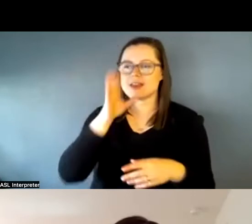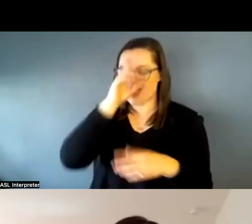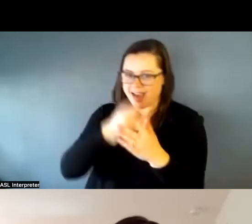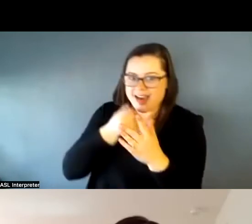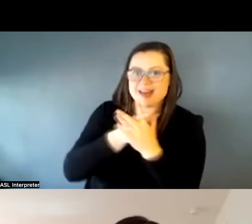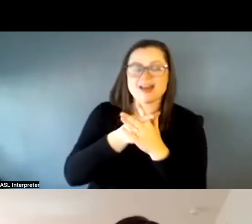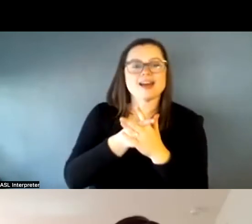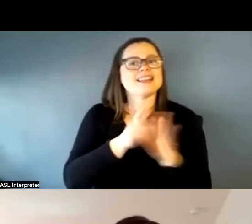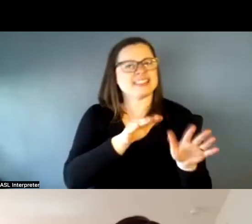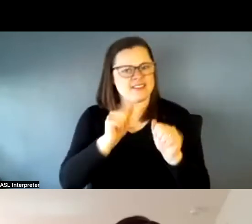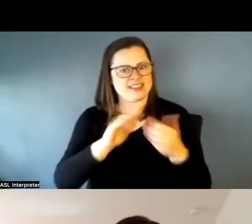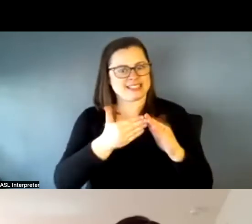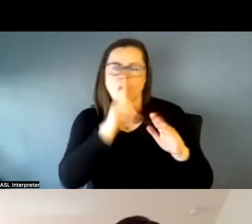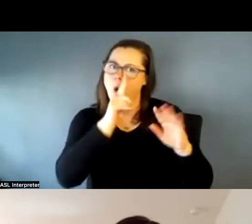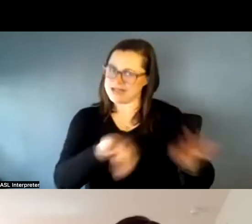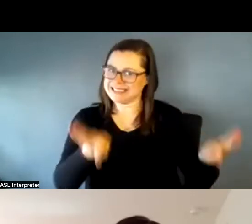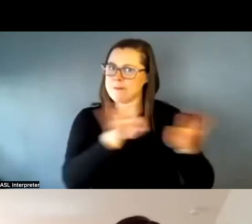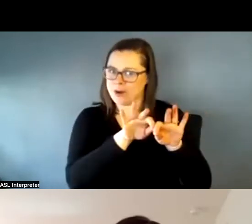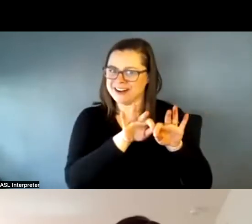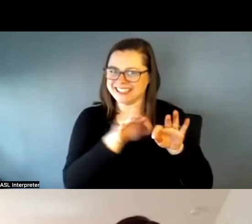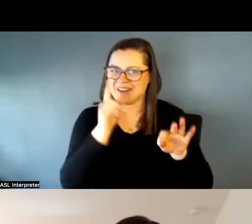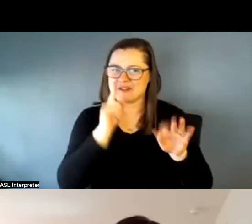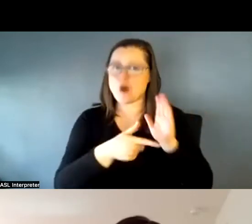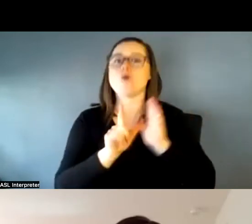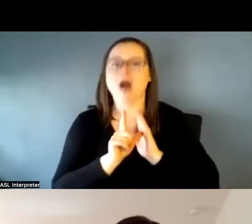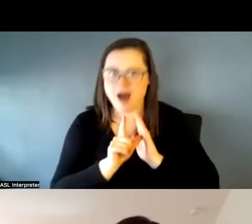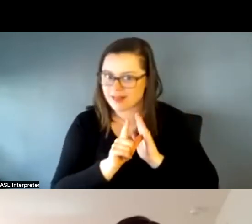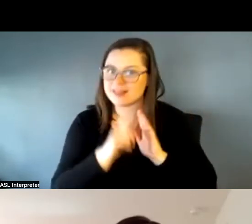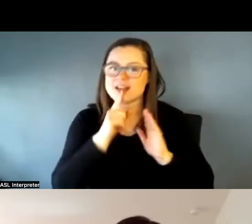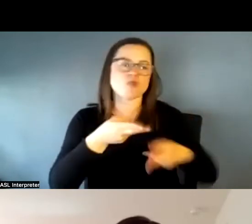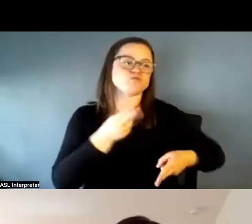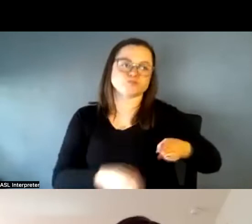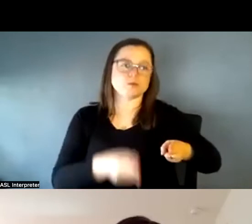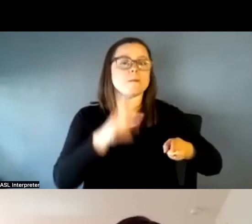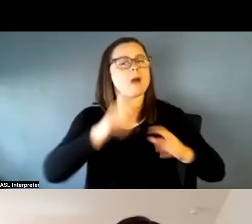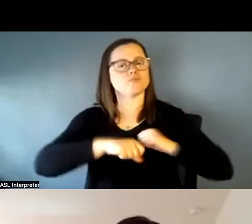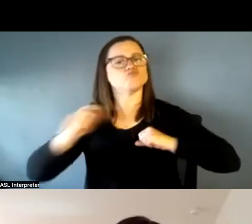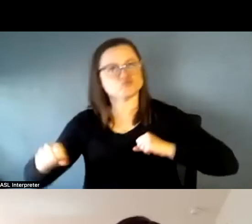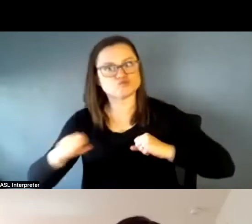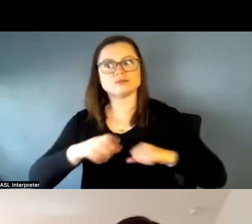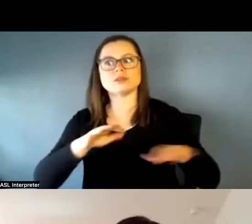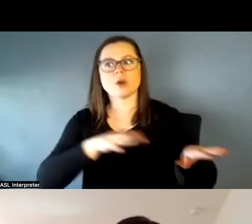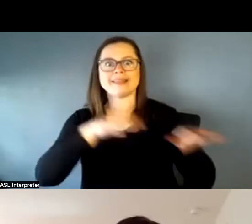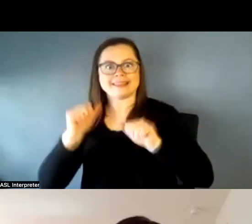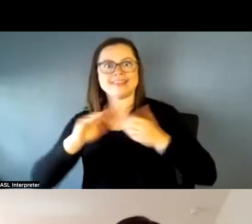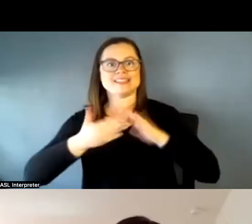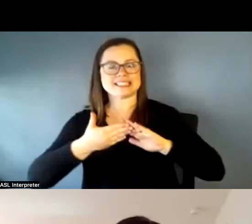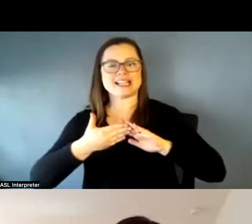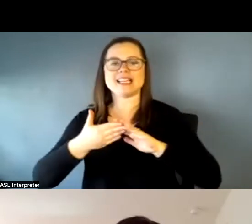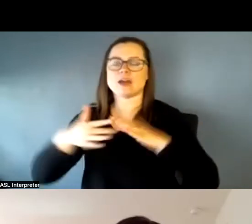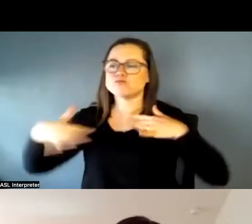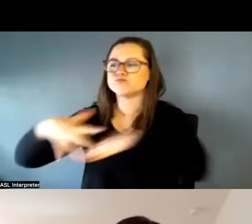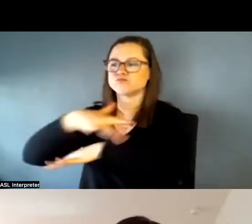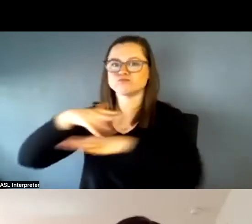as well, which is very, very necessary, obviously, for everybody. Yeah.